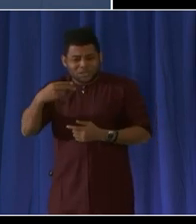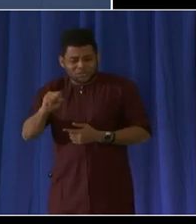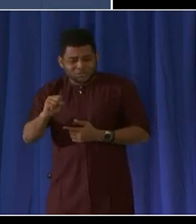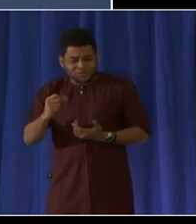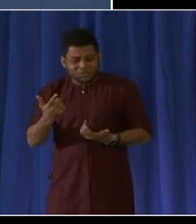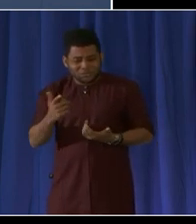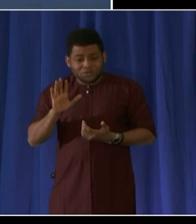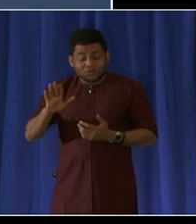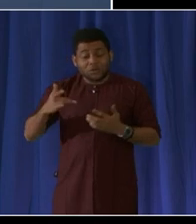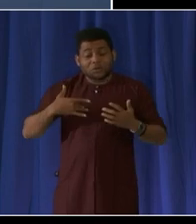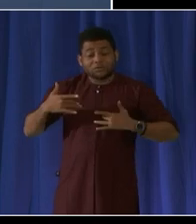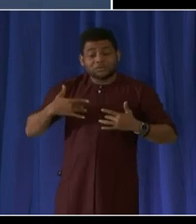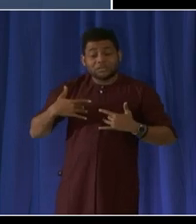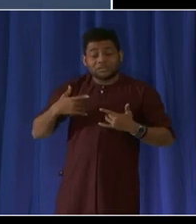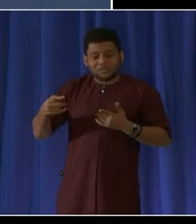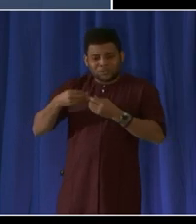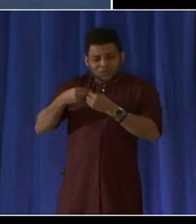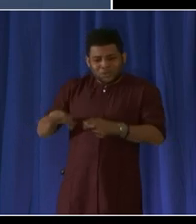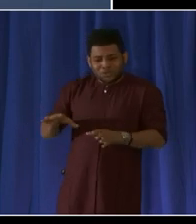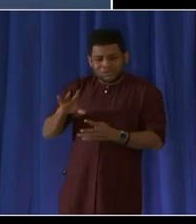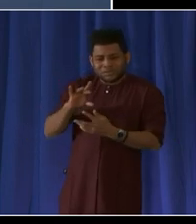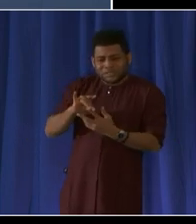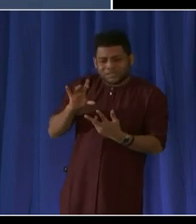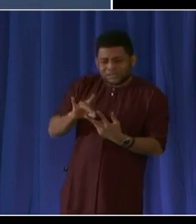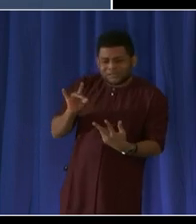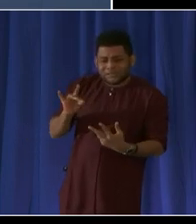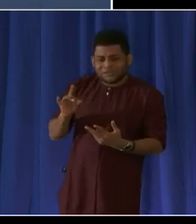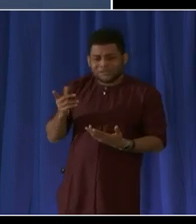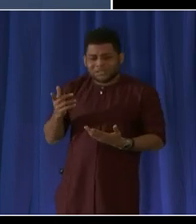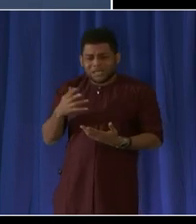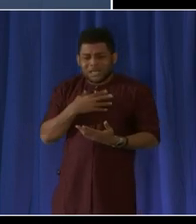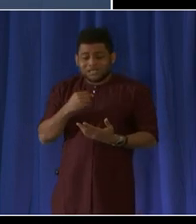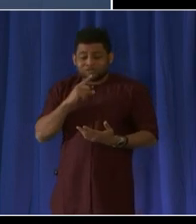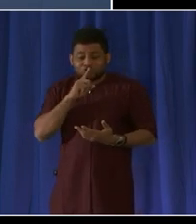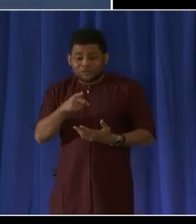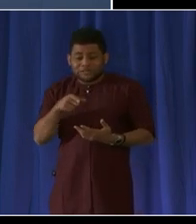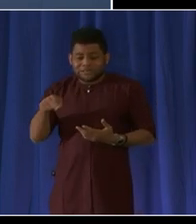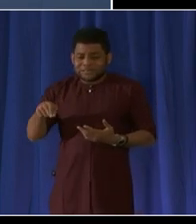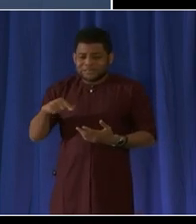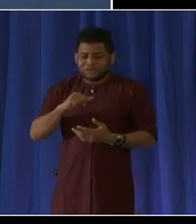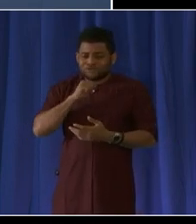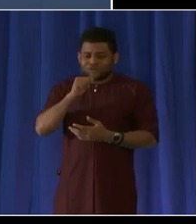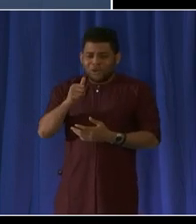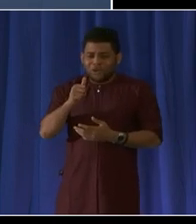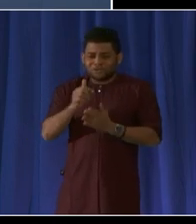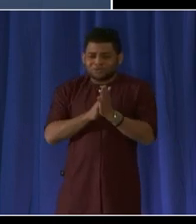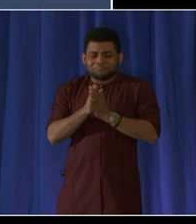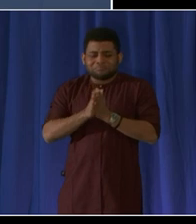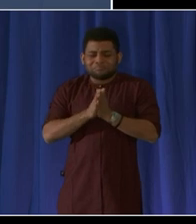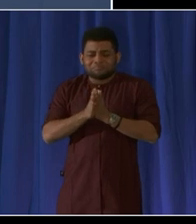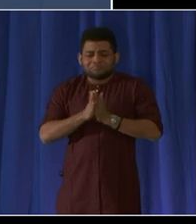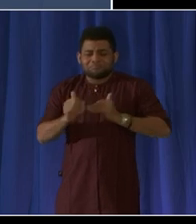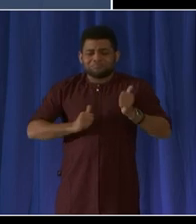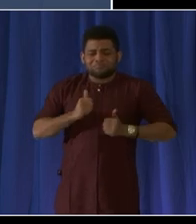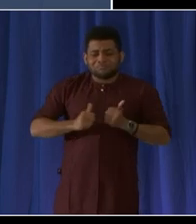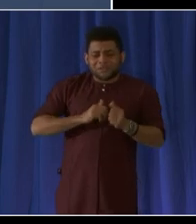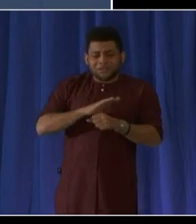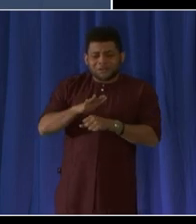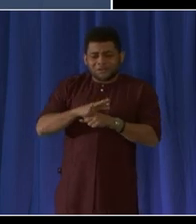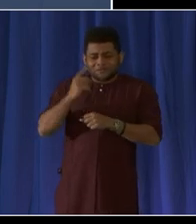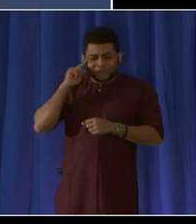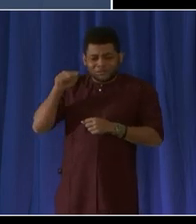her electives, and the virtual learning works a little bit less strenuous and challenging than when she's in